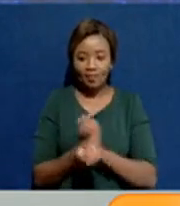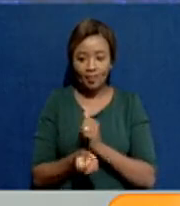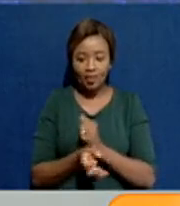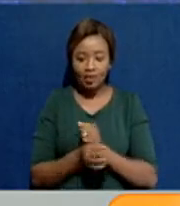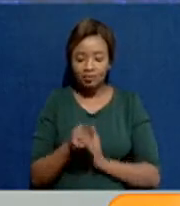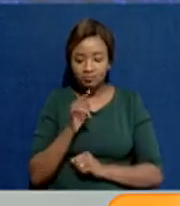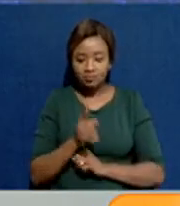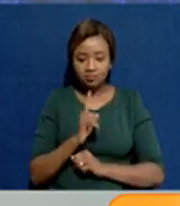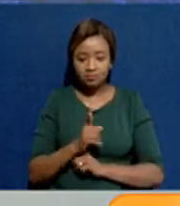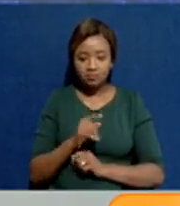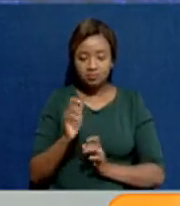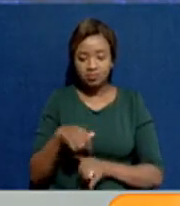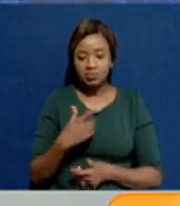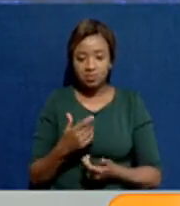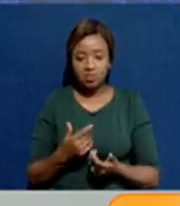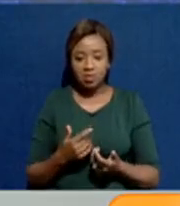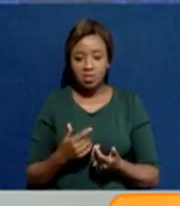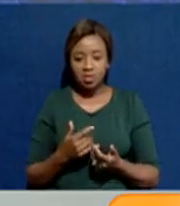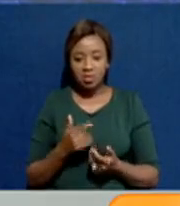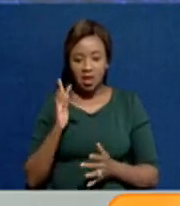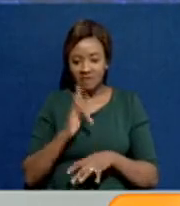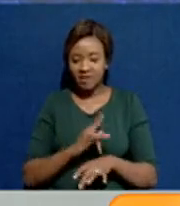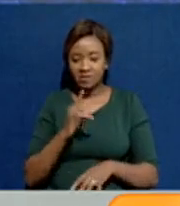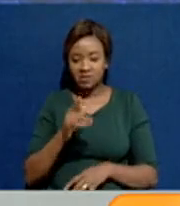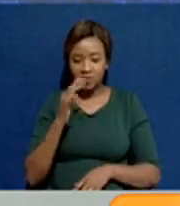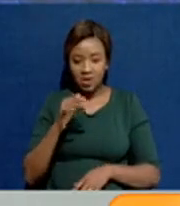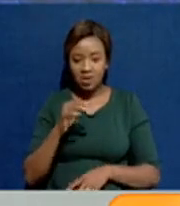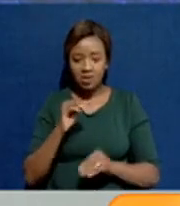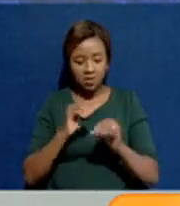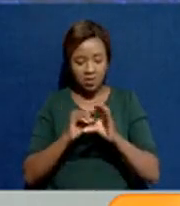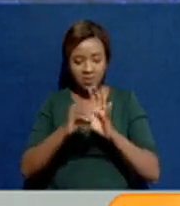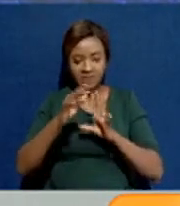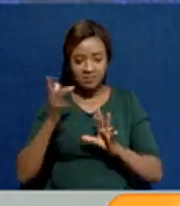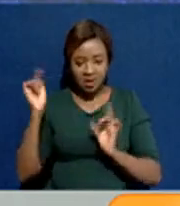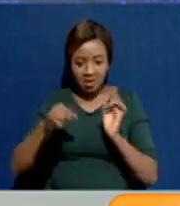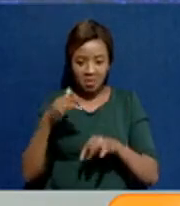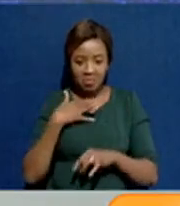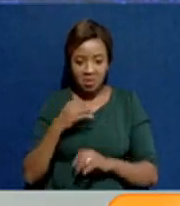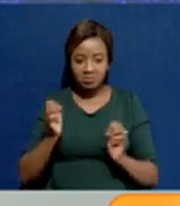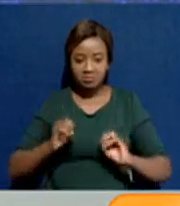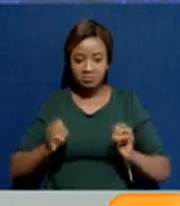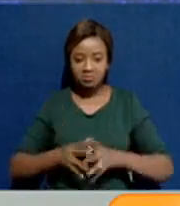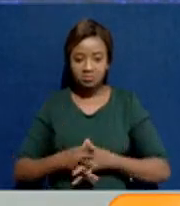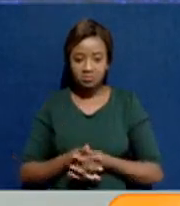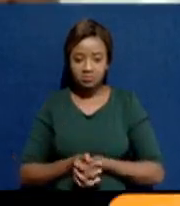this will be a shot in the arm for the growing interest and investment in the EV space.